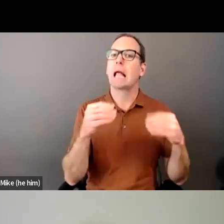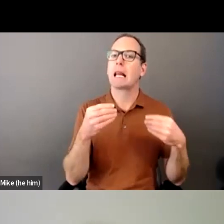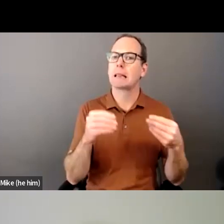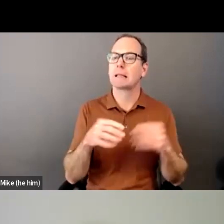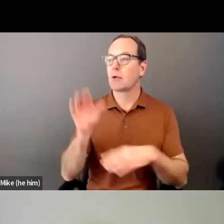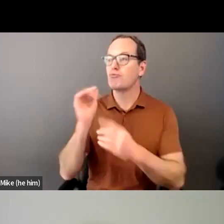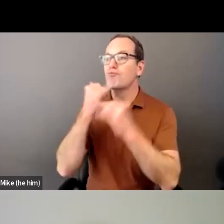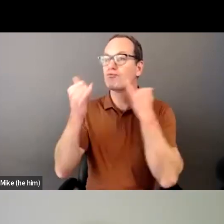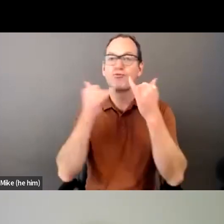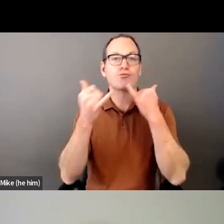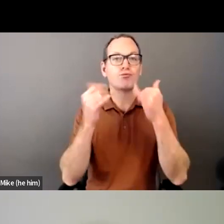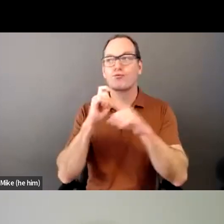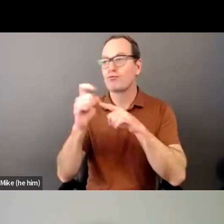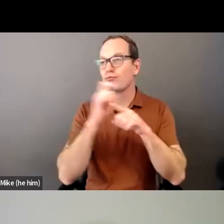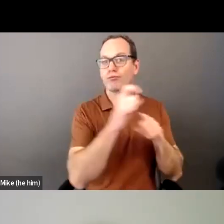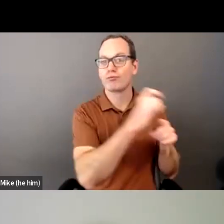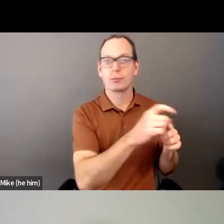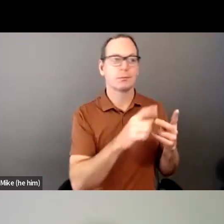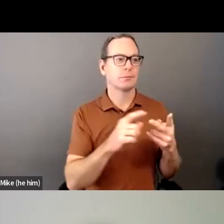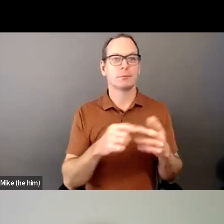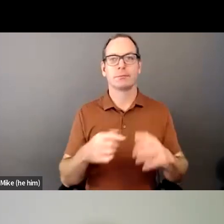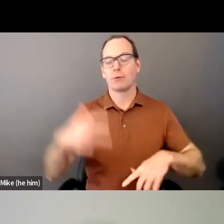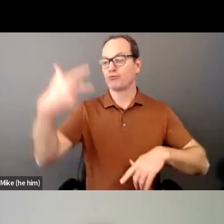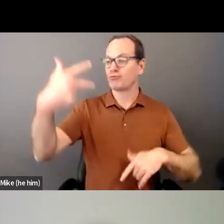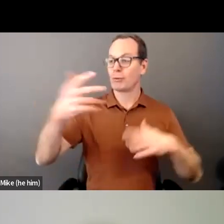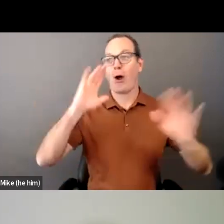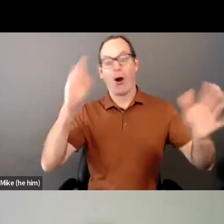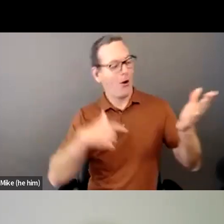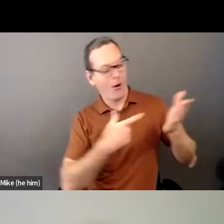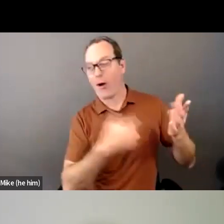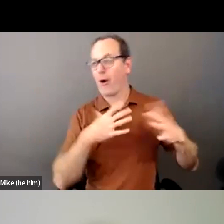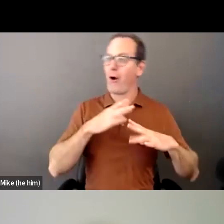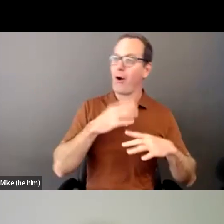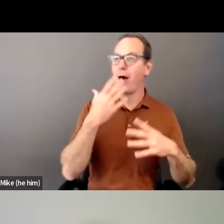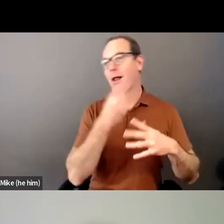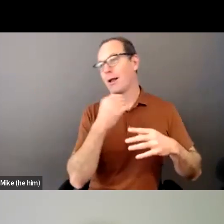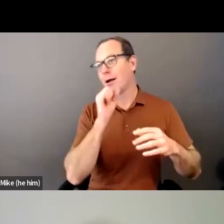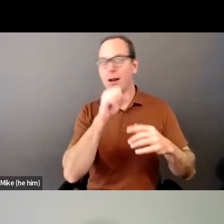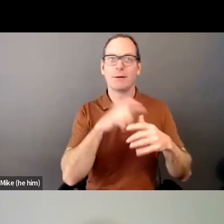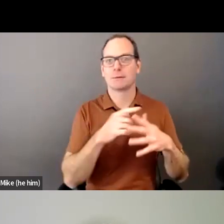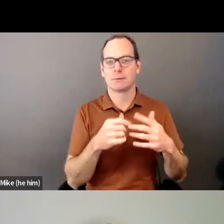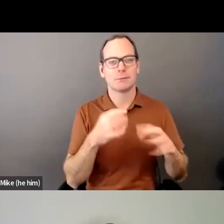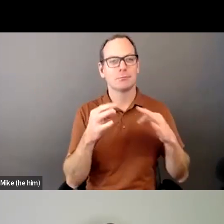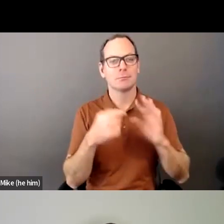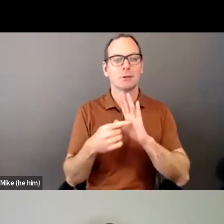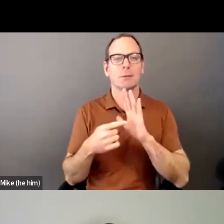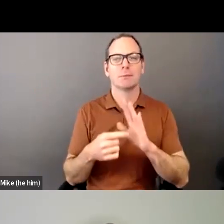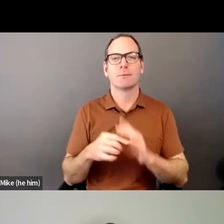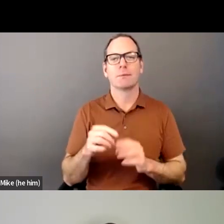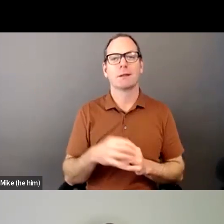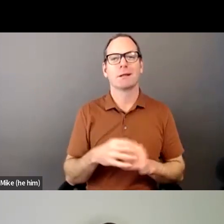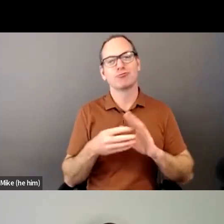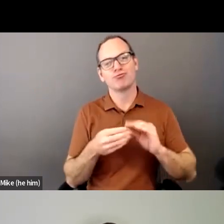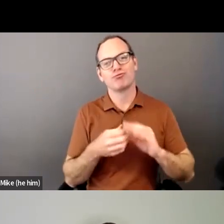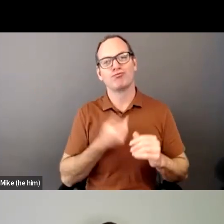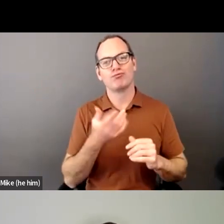and they do videos talking about, you know, how much they love it, testimonials. So it's our social enterprise, but beyond that,